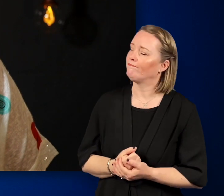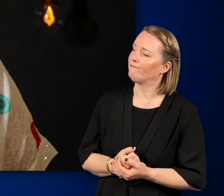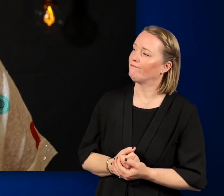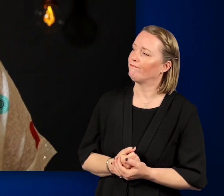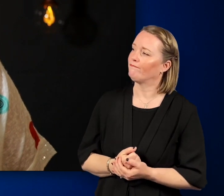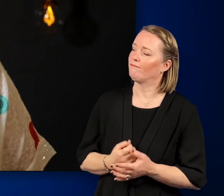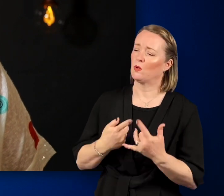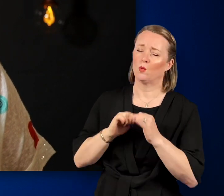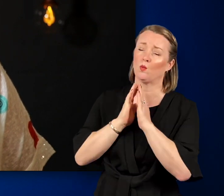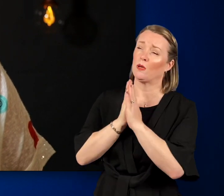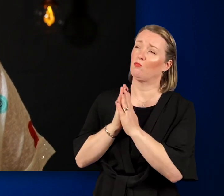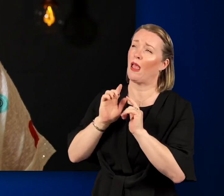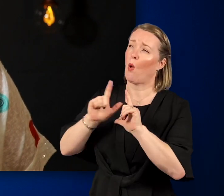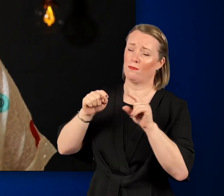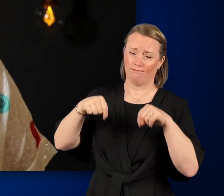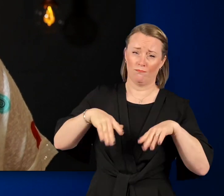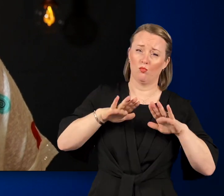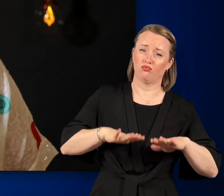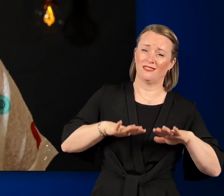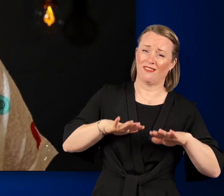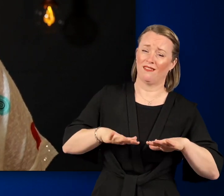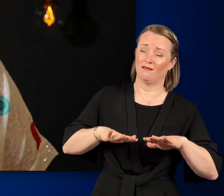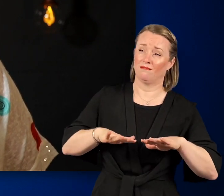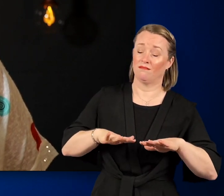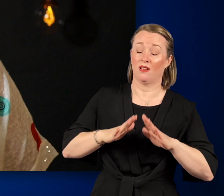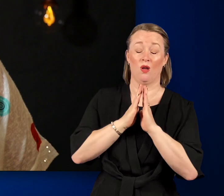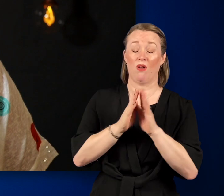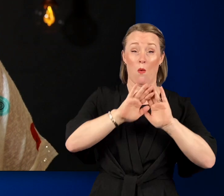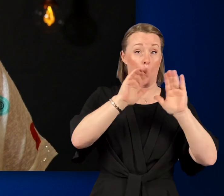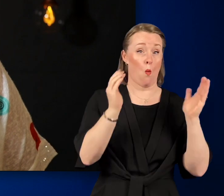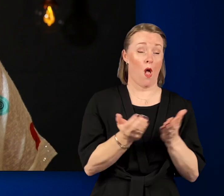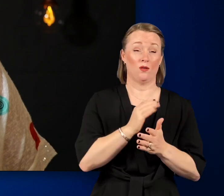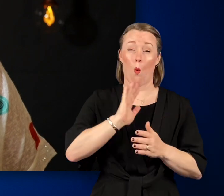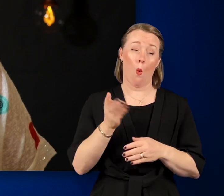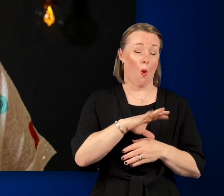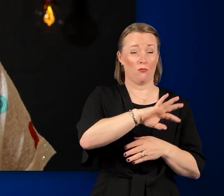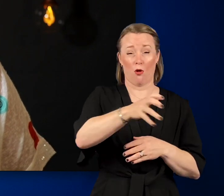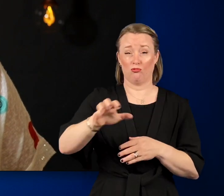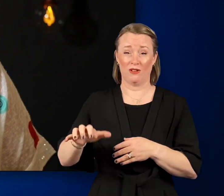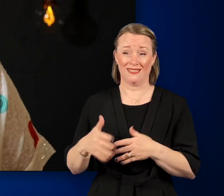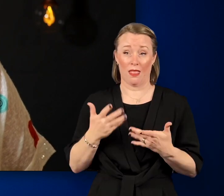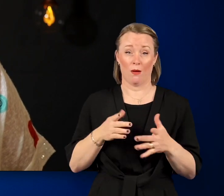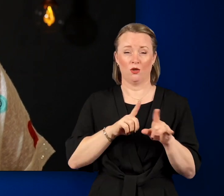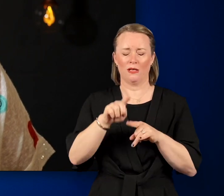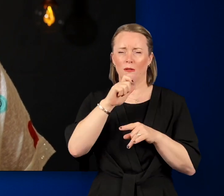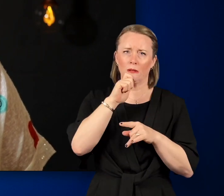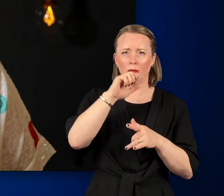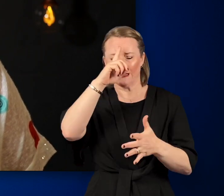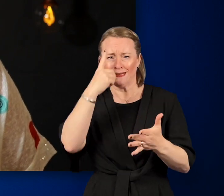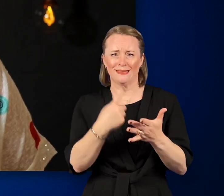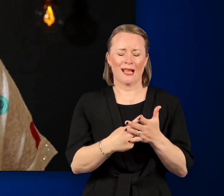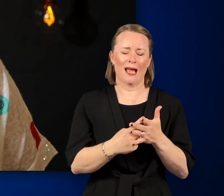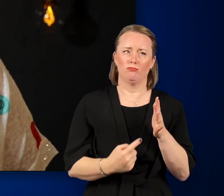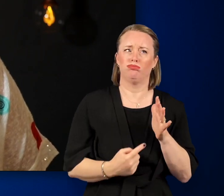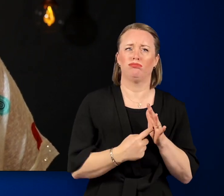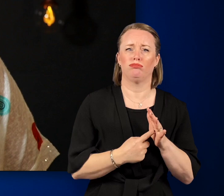We pray, Lord, for our own country. We pray for all countries in the world which are facing big decisions at this time. We pray for scientists.